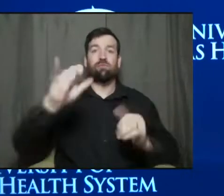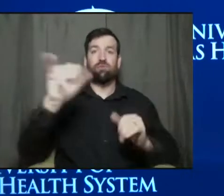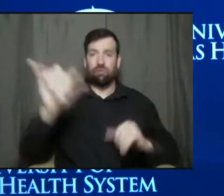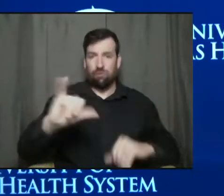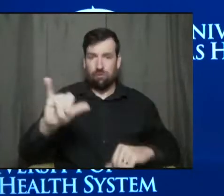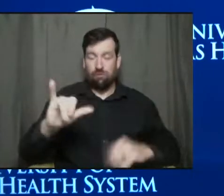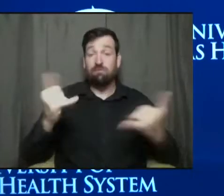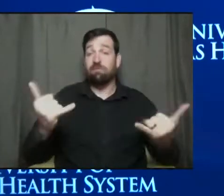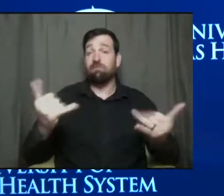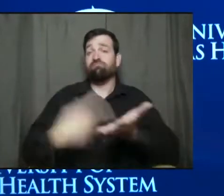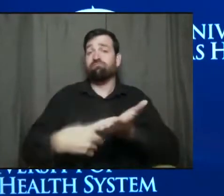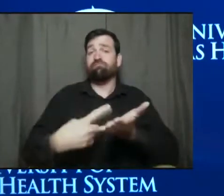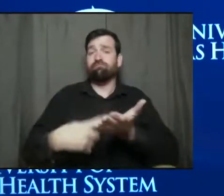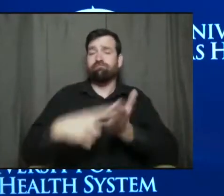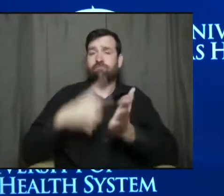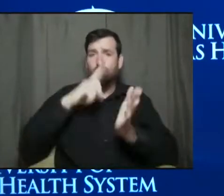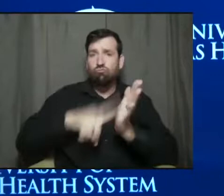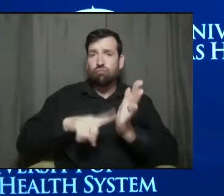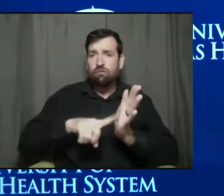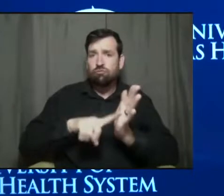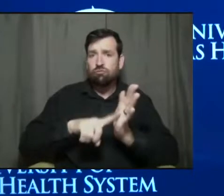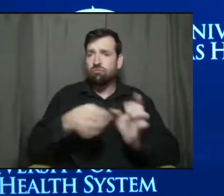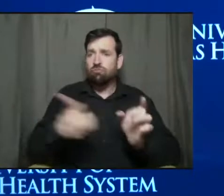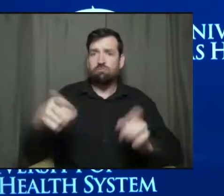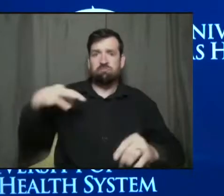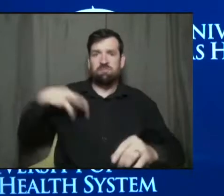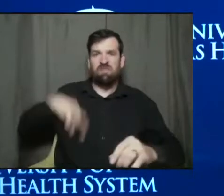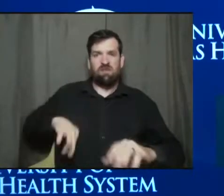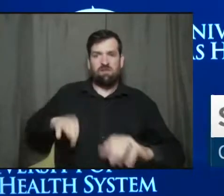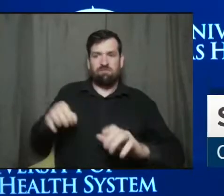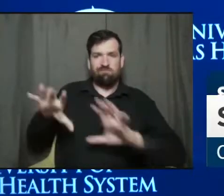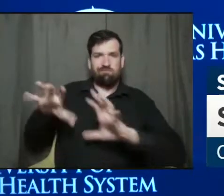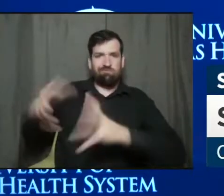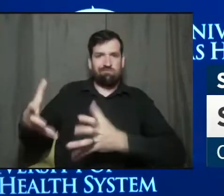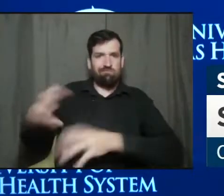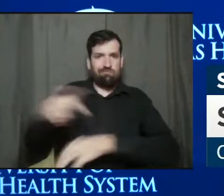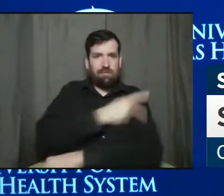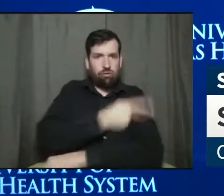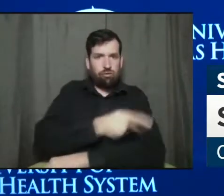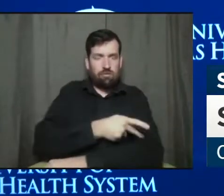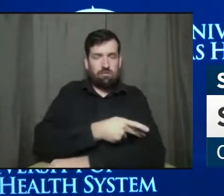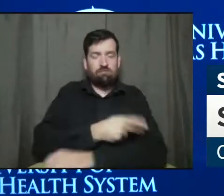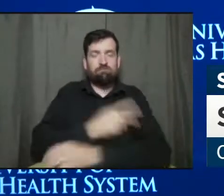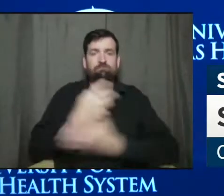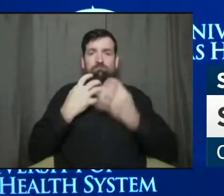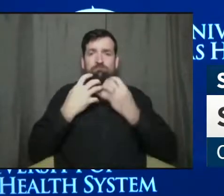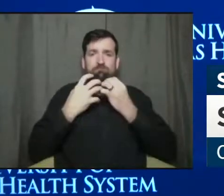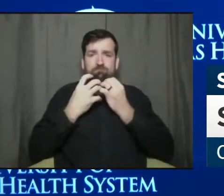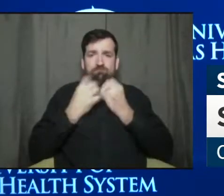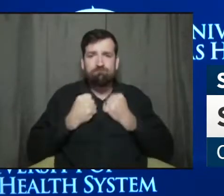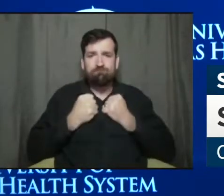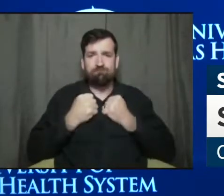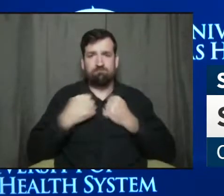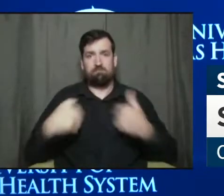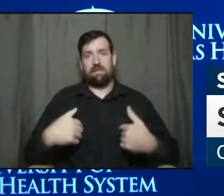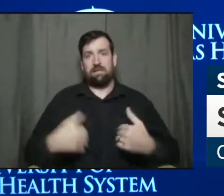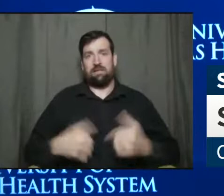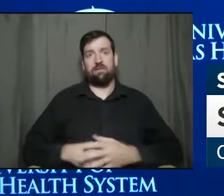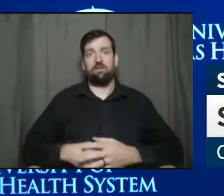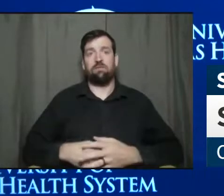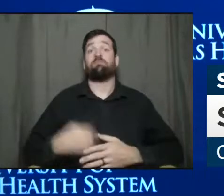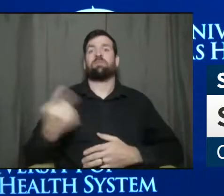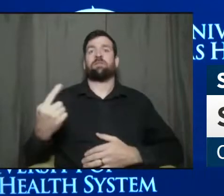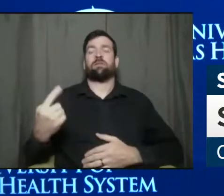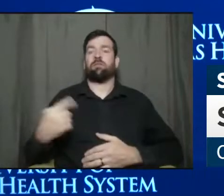about research benefiting a patient population near and dear to my heart. It's something I've devoted much of